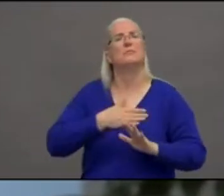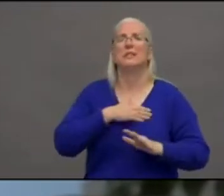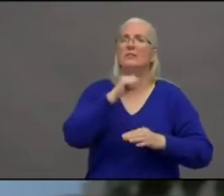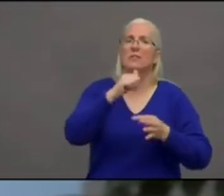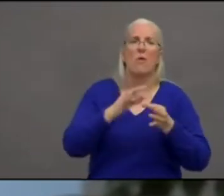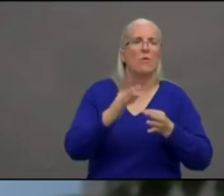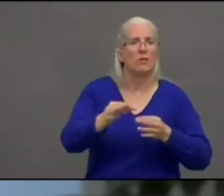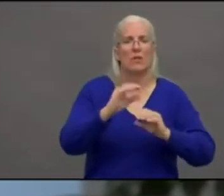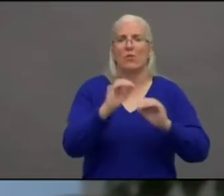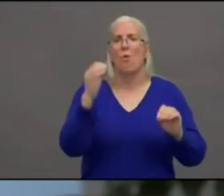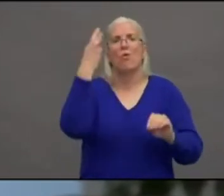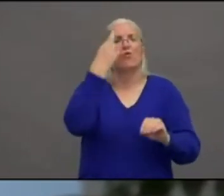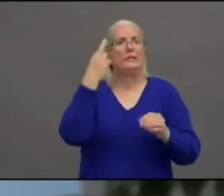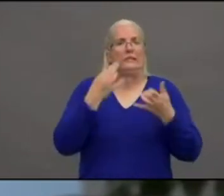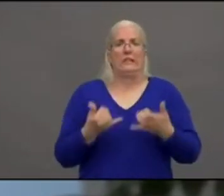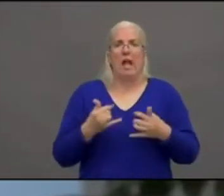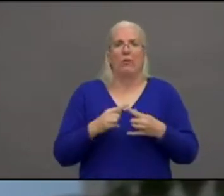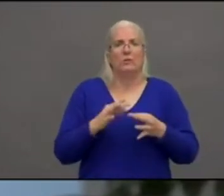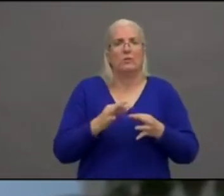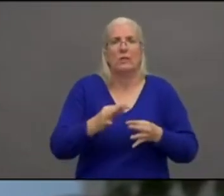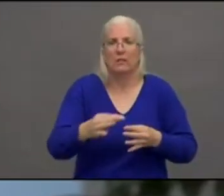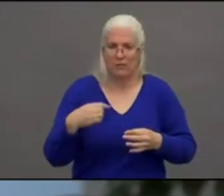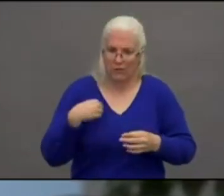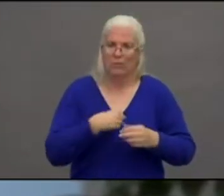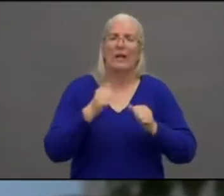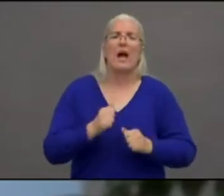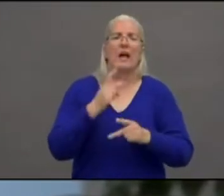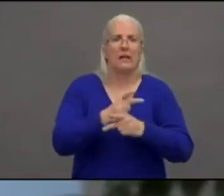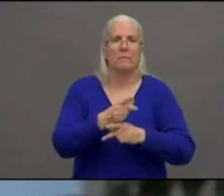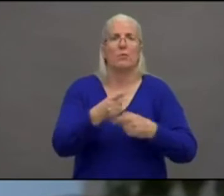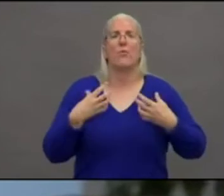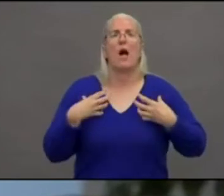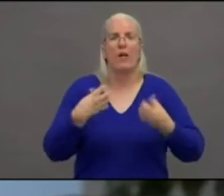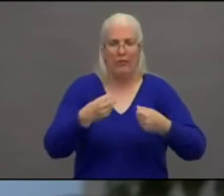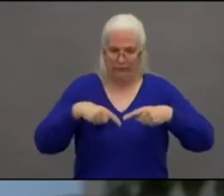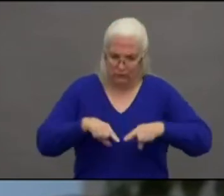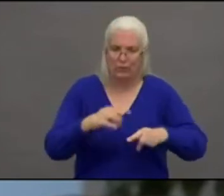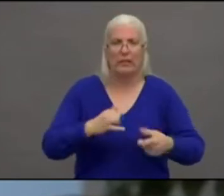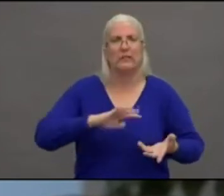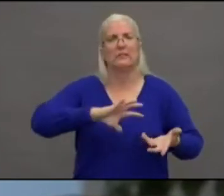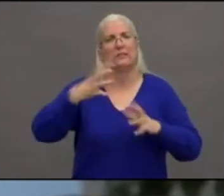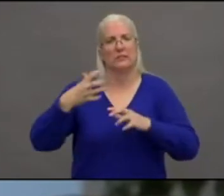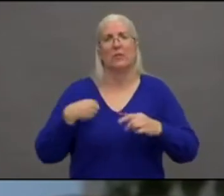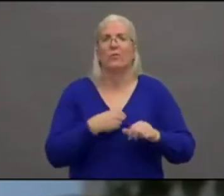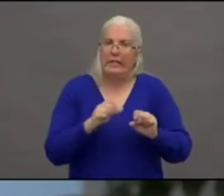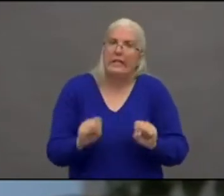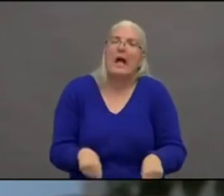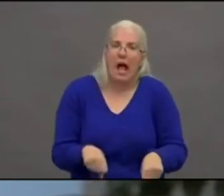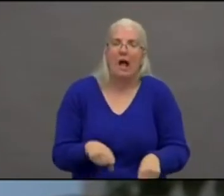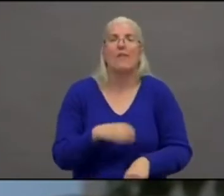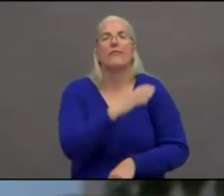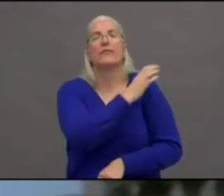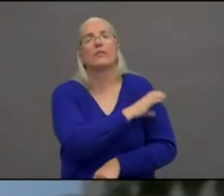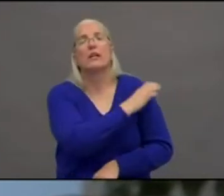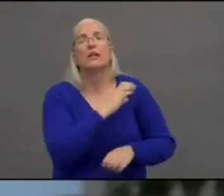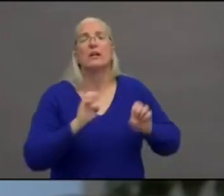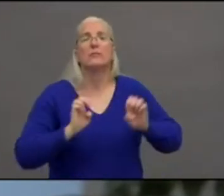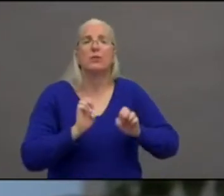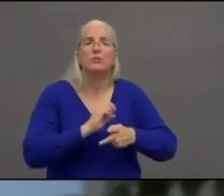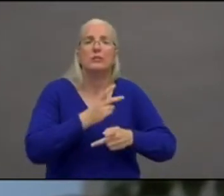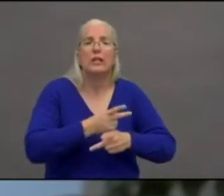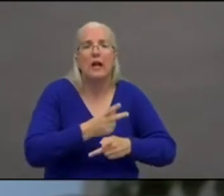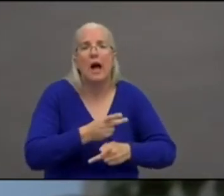yourself and keep yourself as healthy as possible during this crisis. The clinics, urgent cares, and